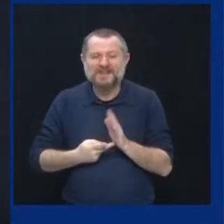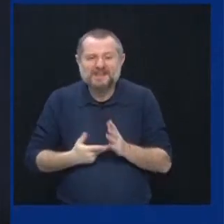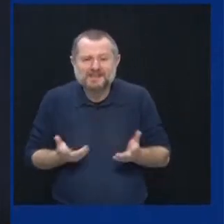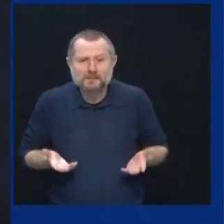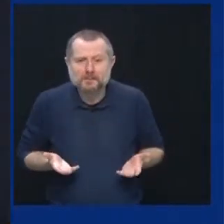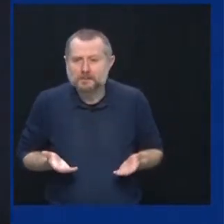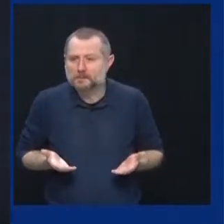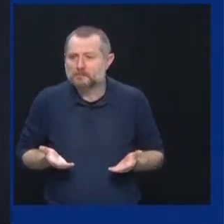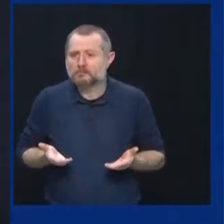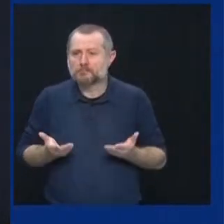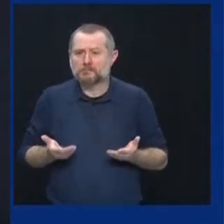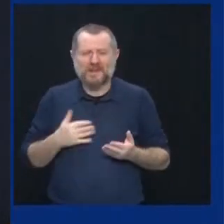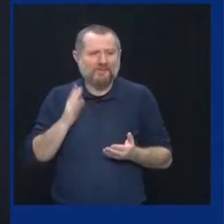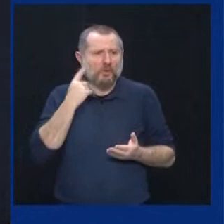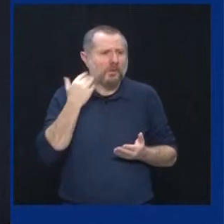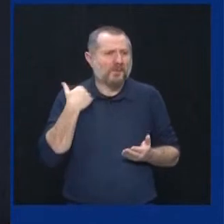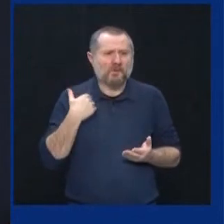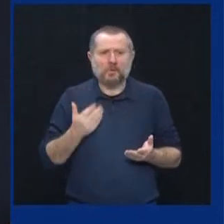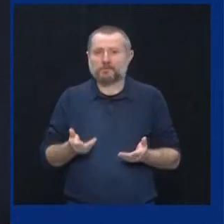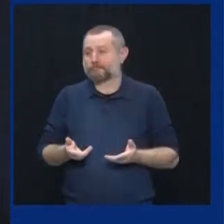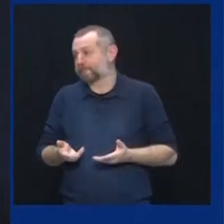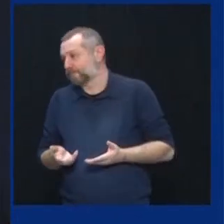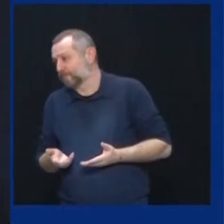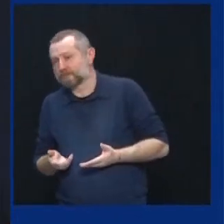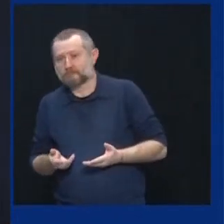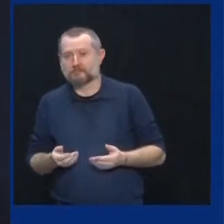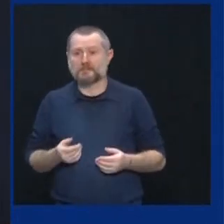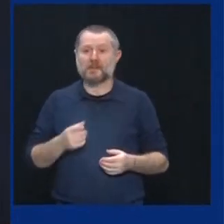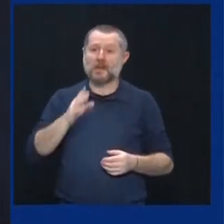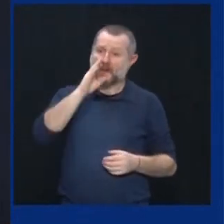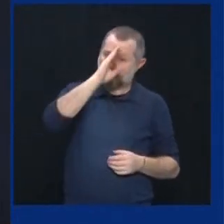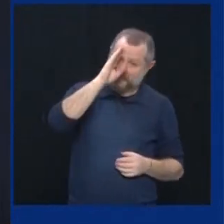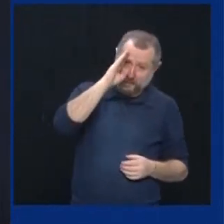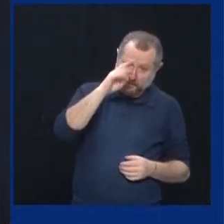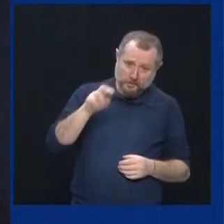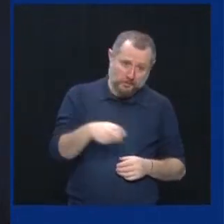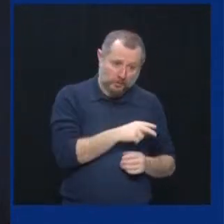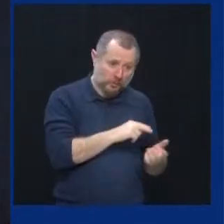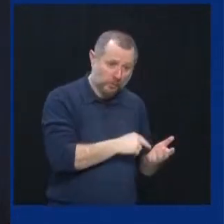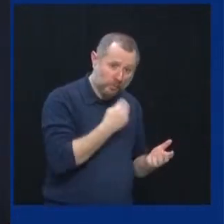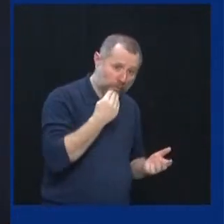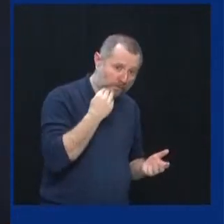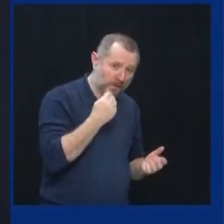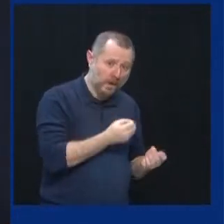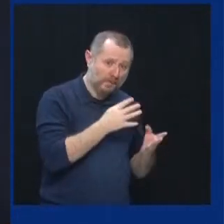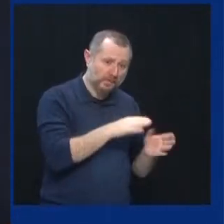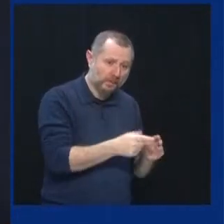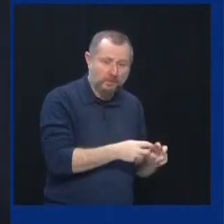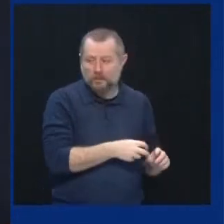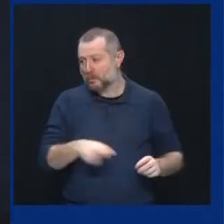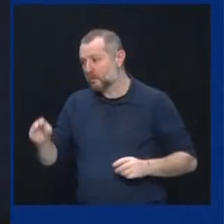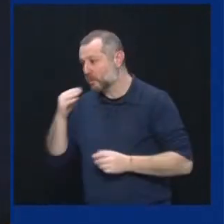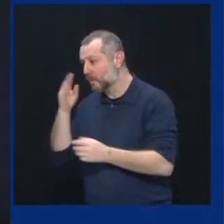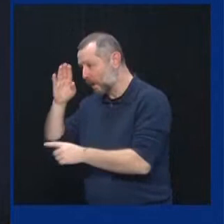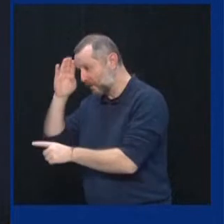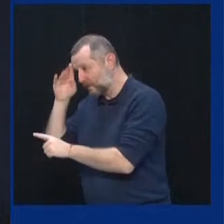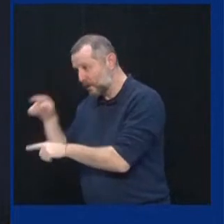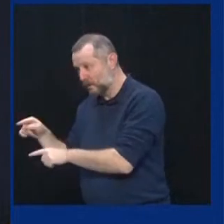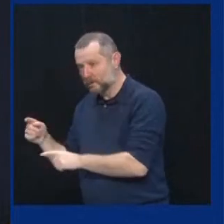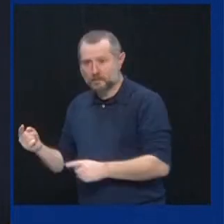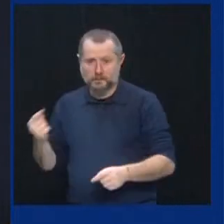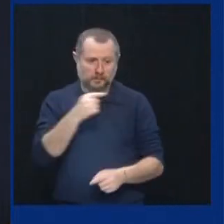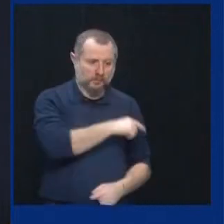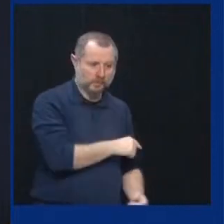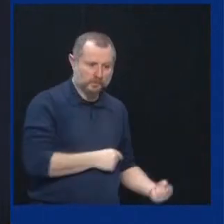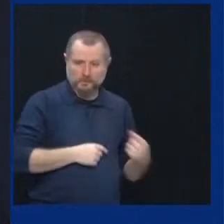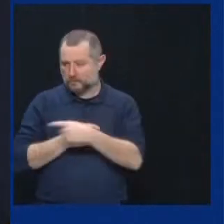death. How many were in a hospital but then went to a nursing home and went to a hospital? I was not focused on any of